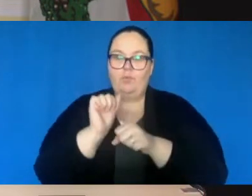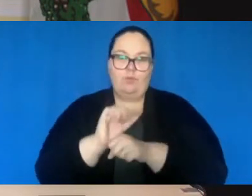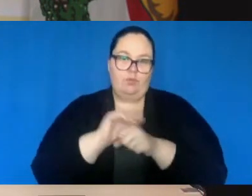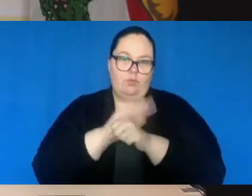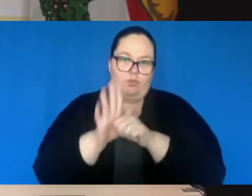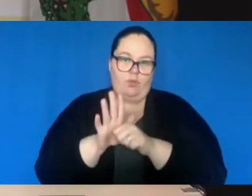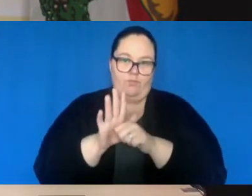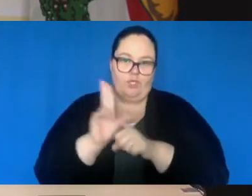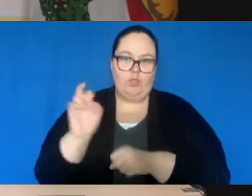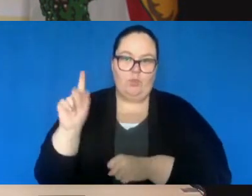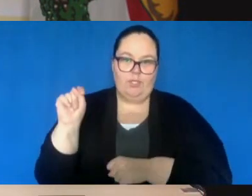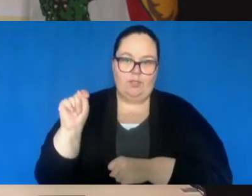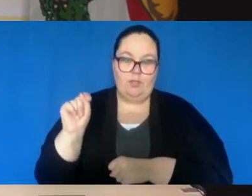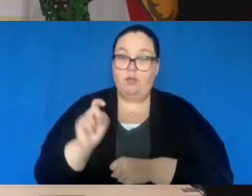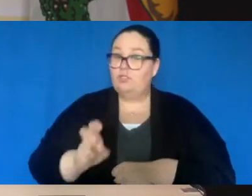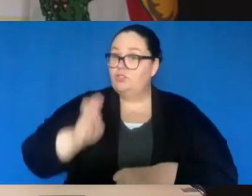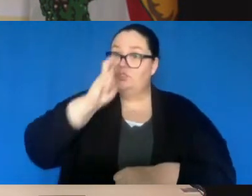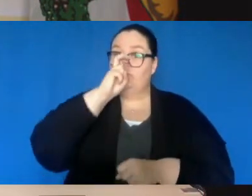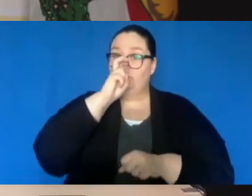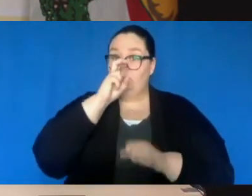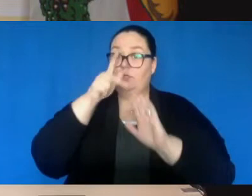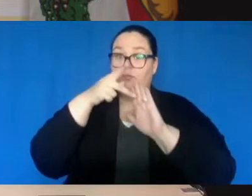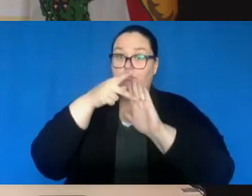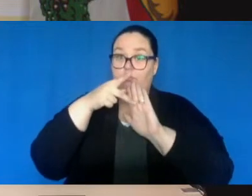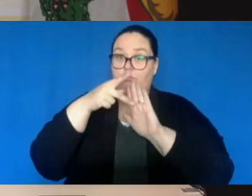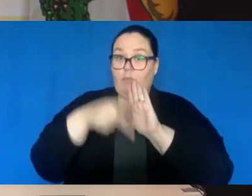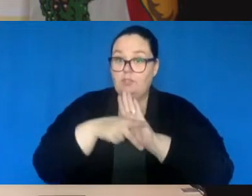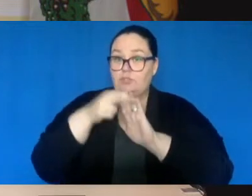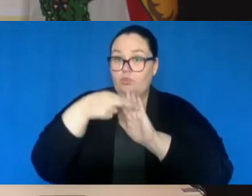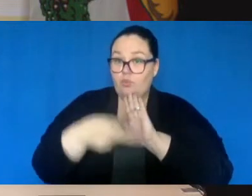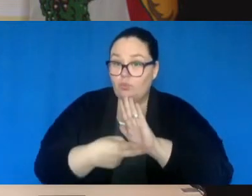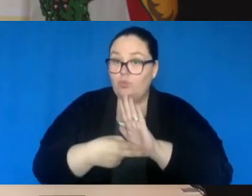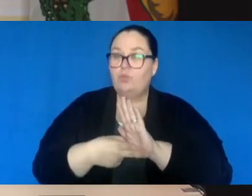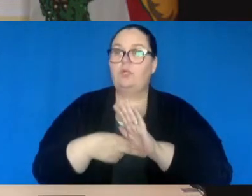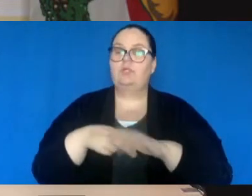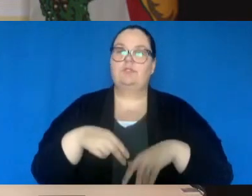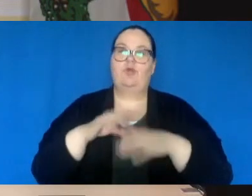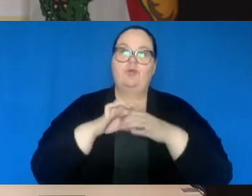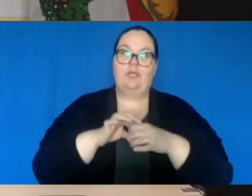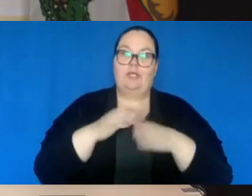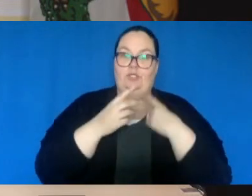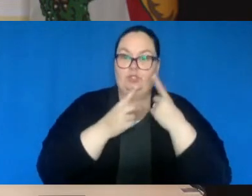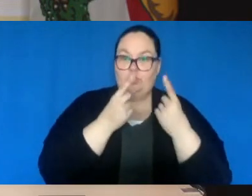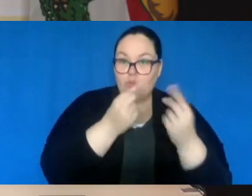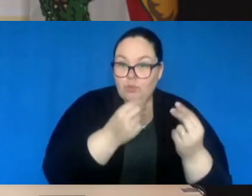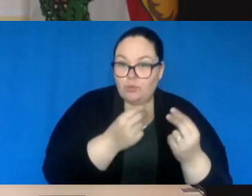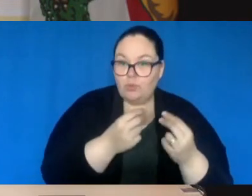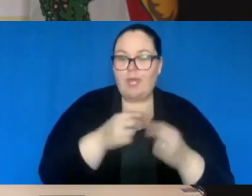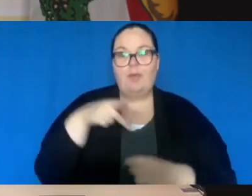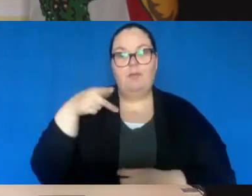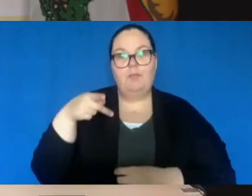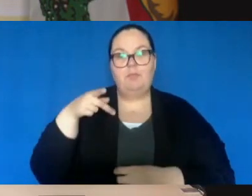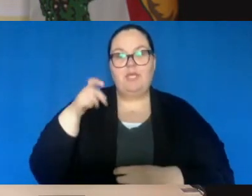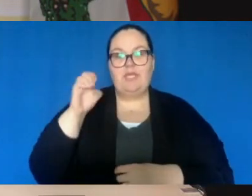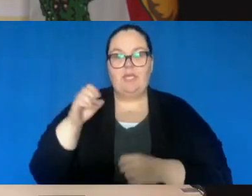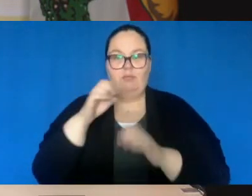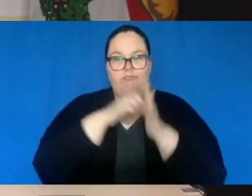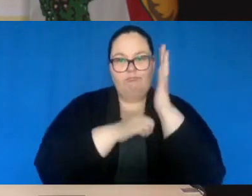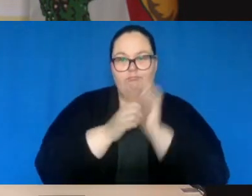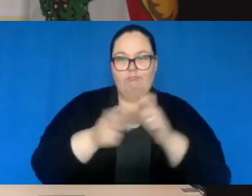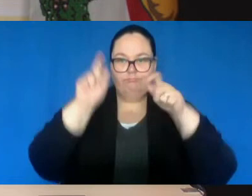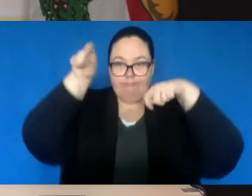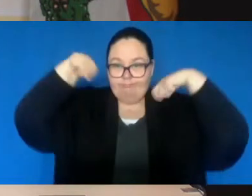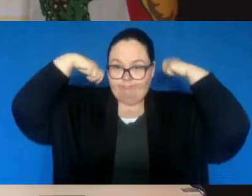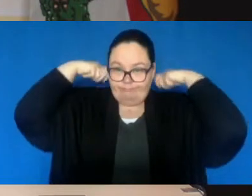strict infection control protocols, and appropriate personal protection equipment is being used. If you have an appointment,